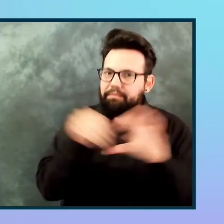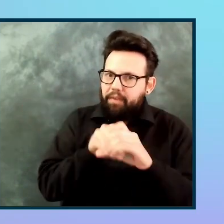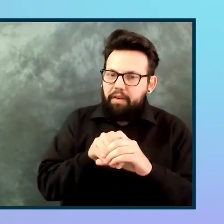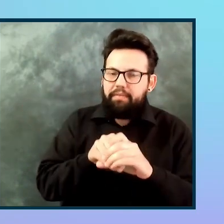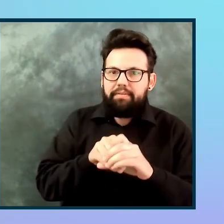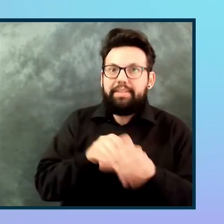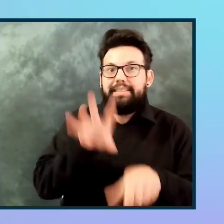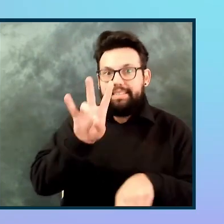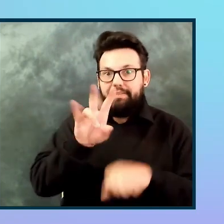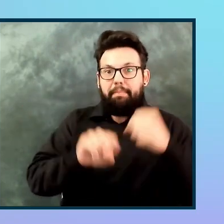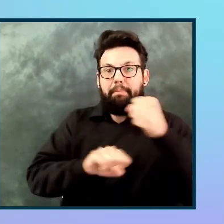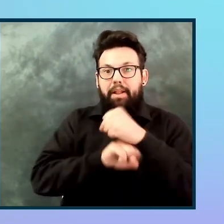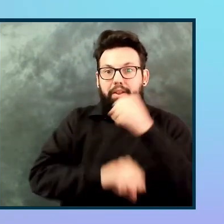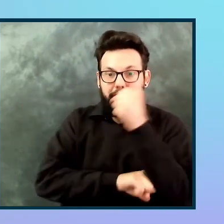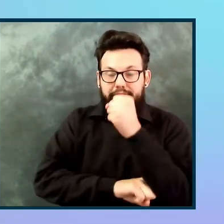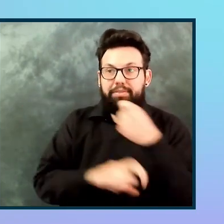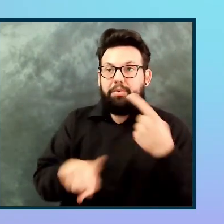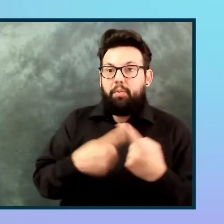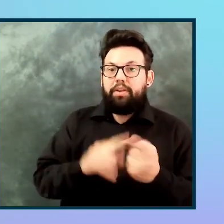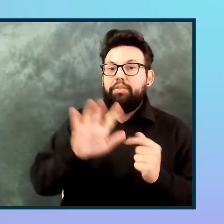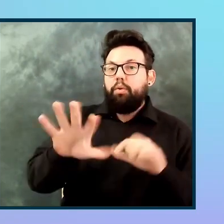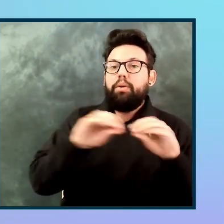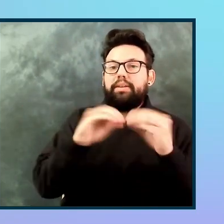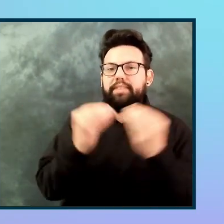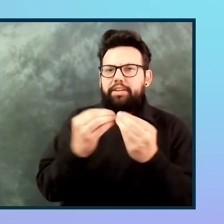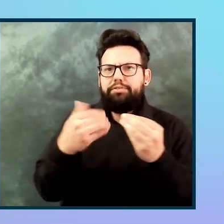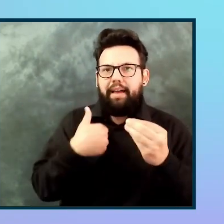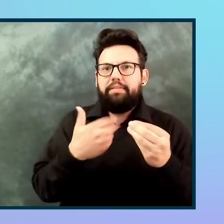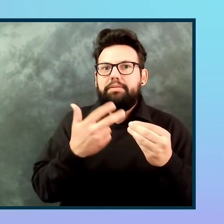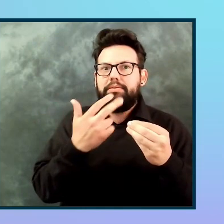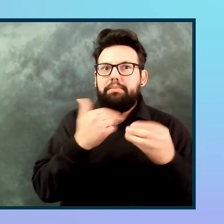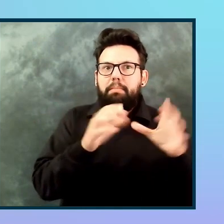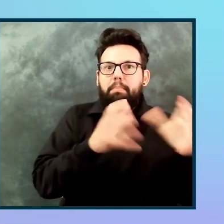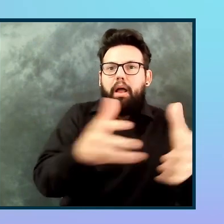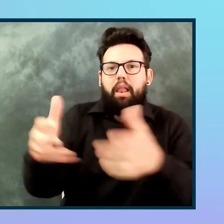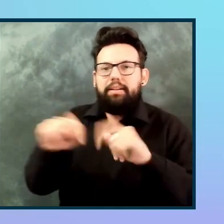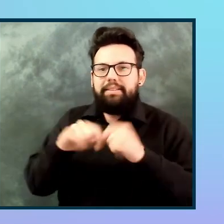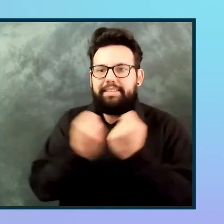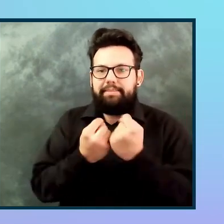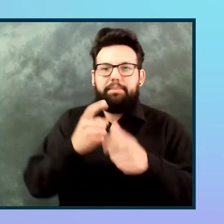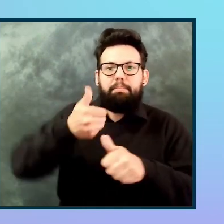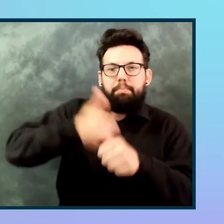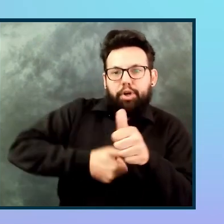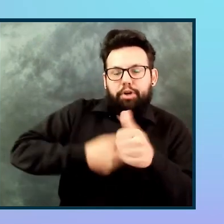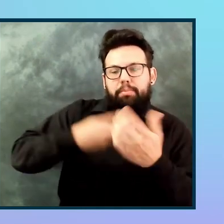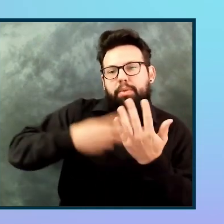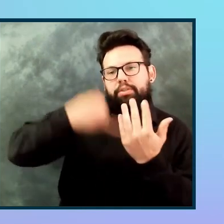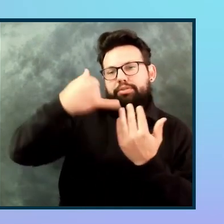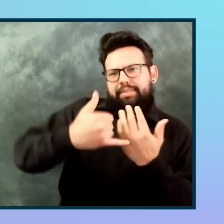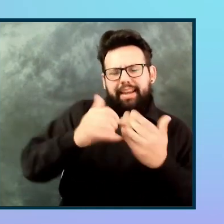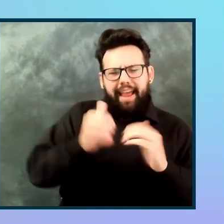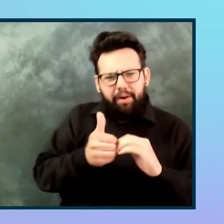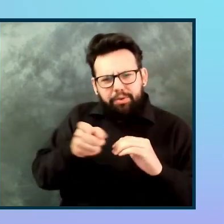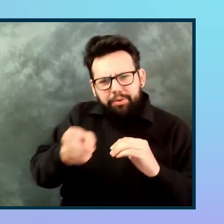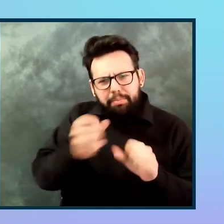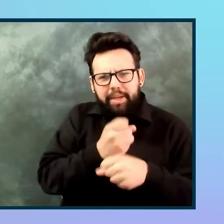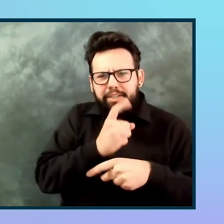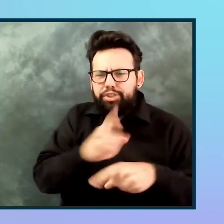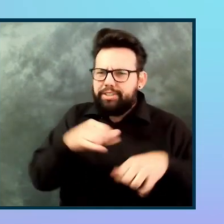your organization is split up into smaller teams, for example, like per project? And how do you ensure consistency when you do